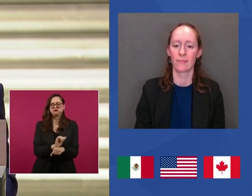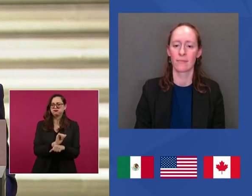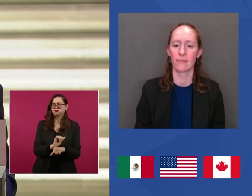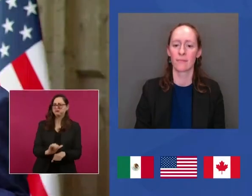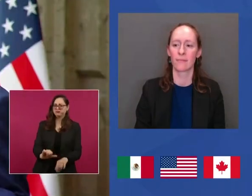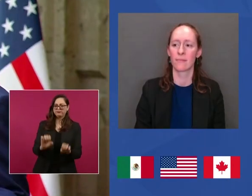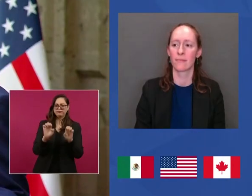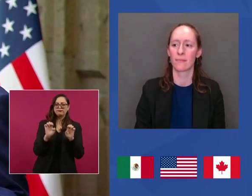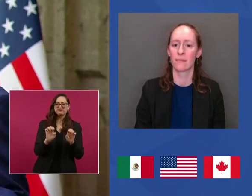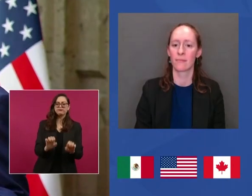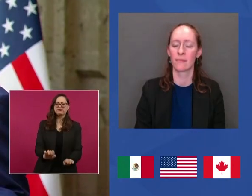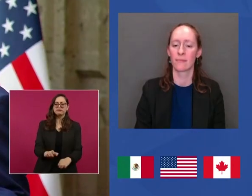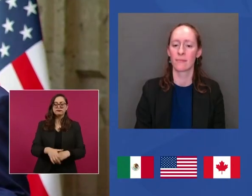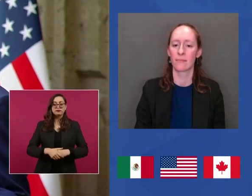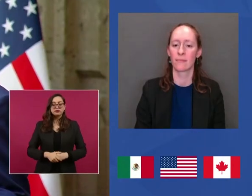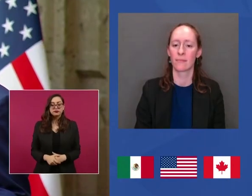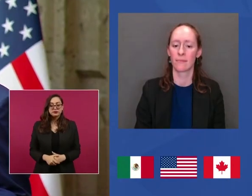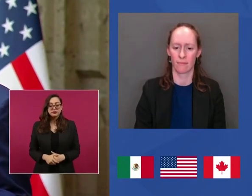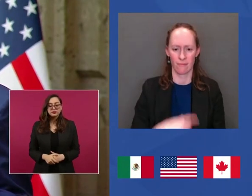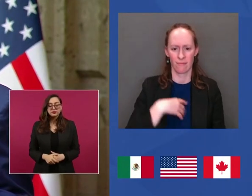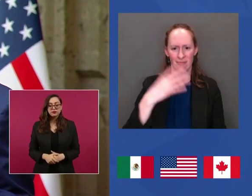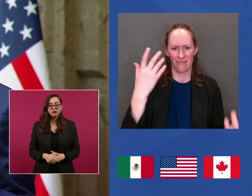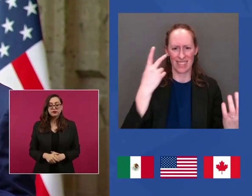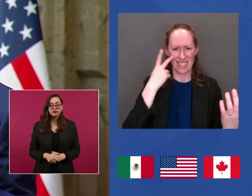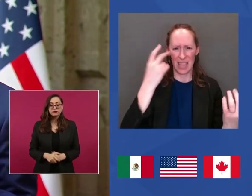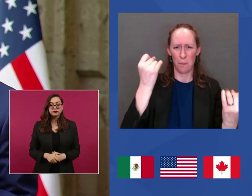homes, and the cars,